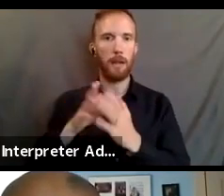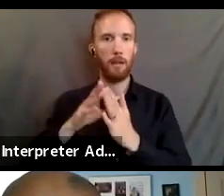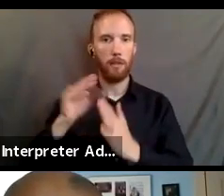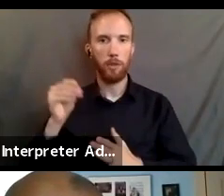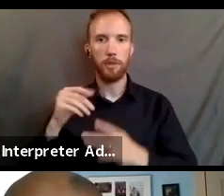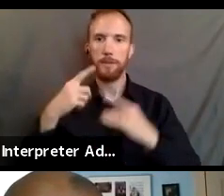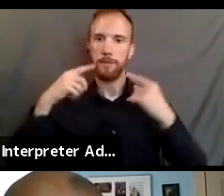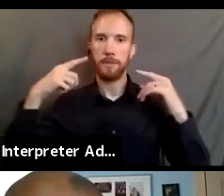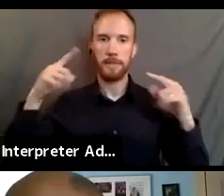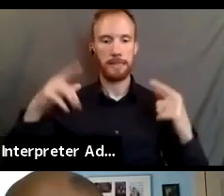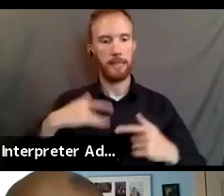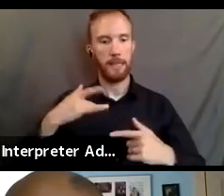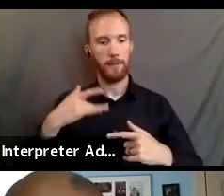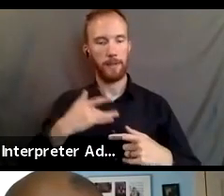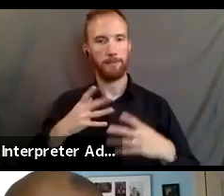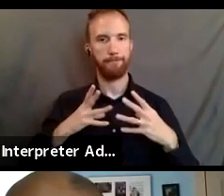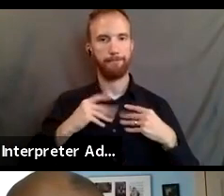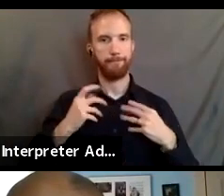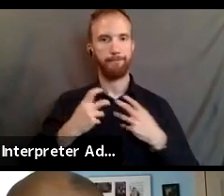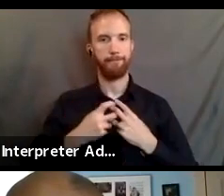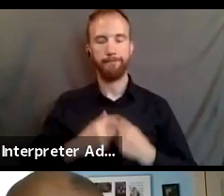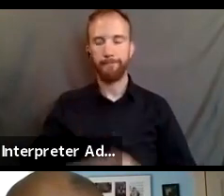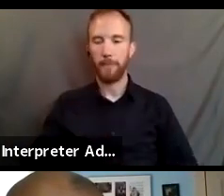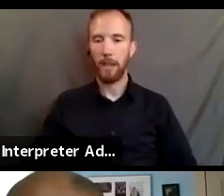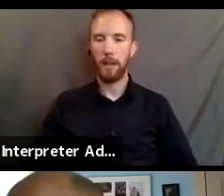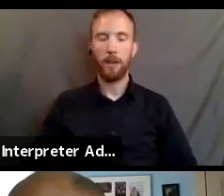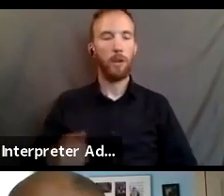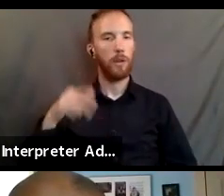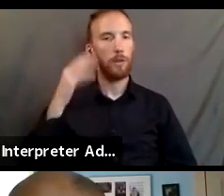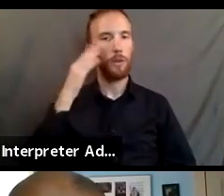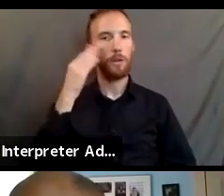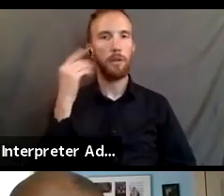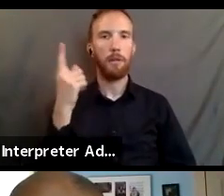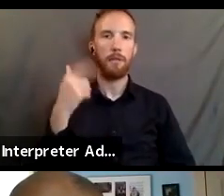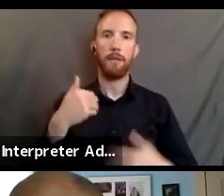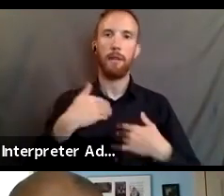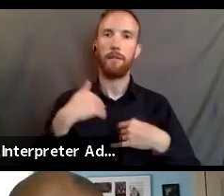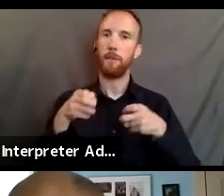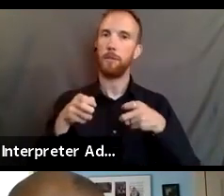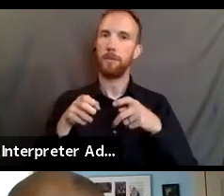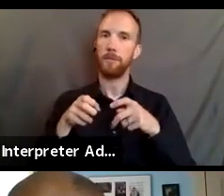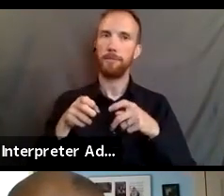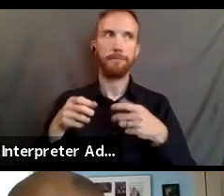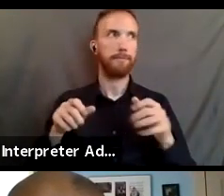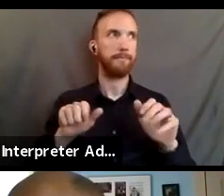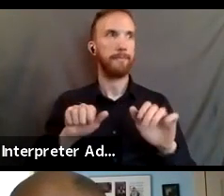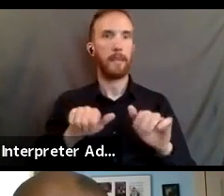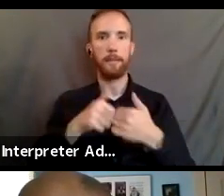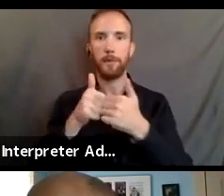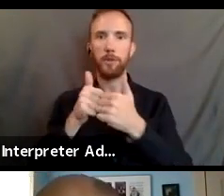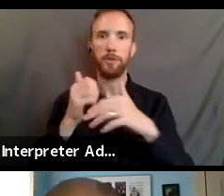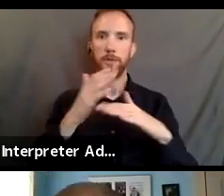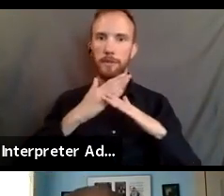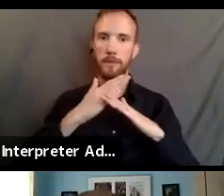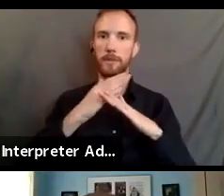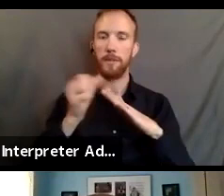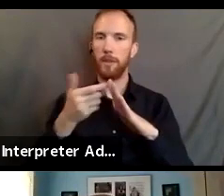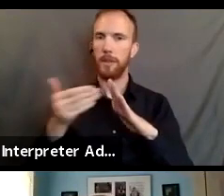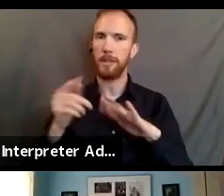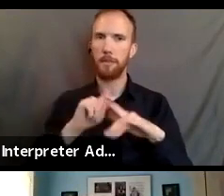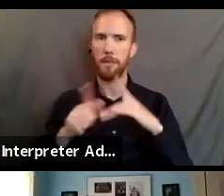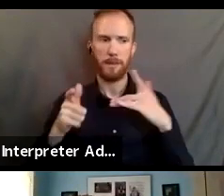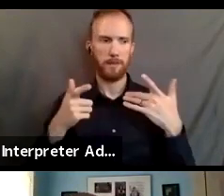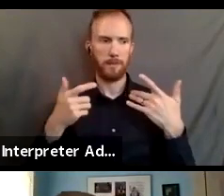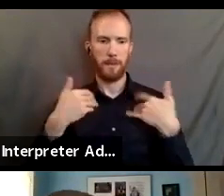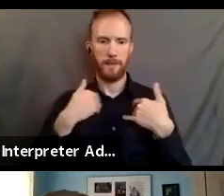belonging while there are always going to be obstacles to face and overcome having adequate building space should not be one of them